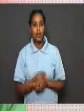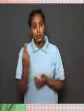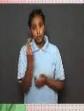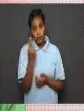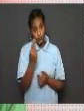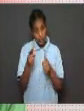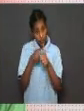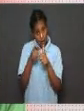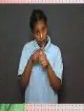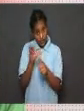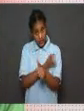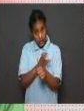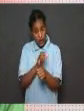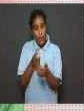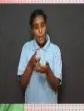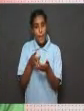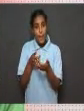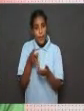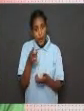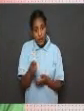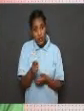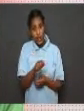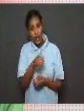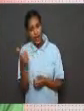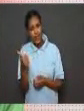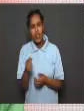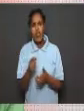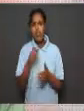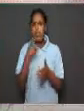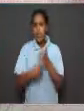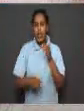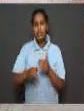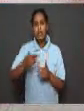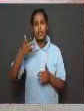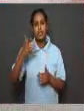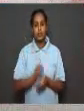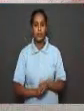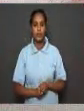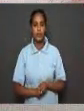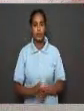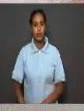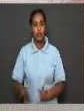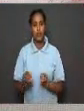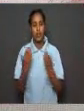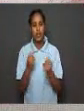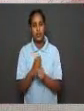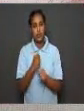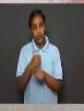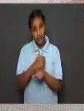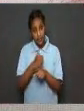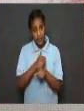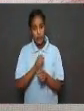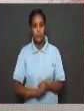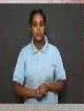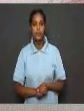Using primary cell batteries can be rather expensive. Students, let us do an